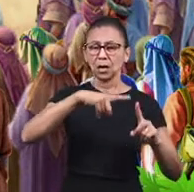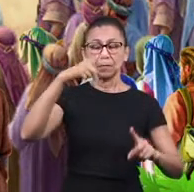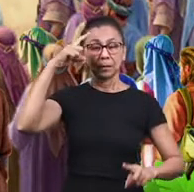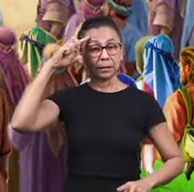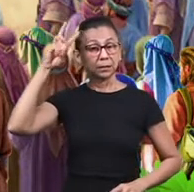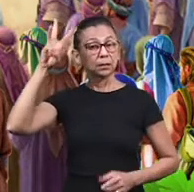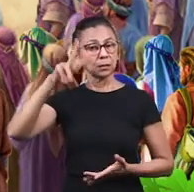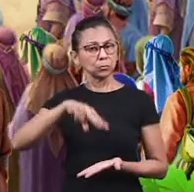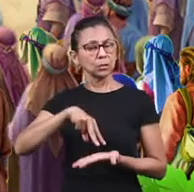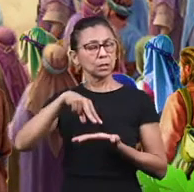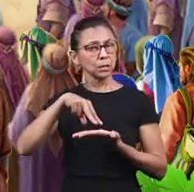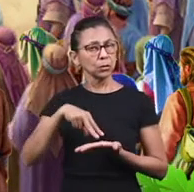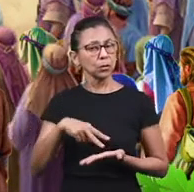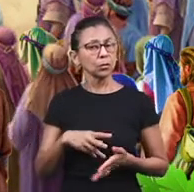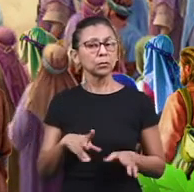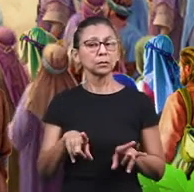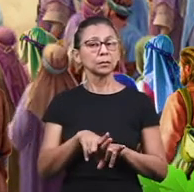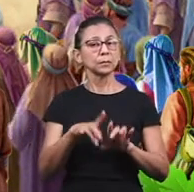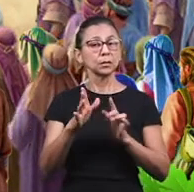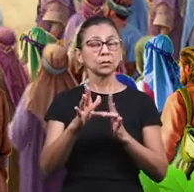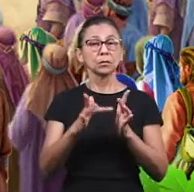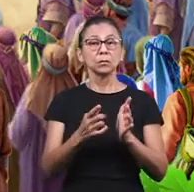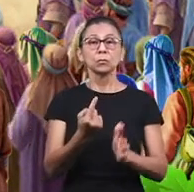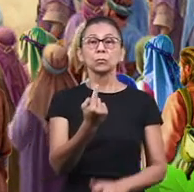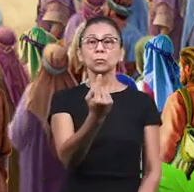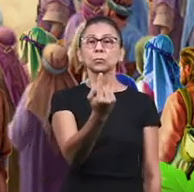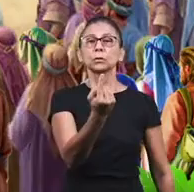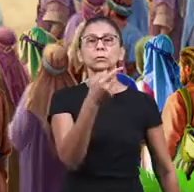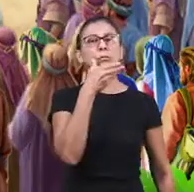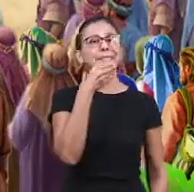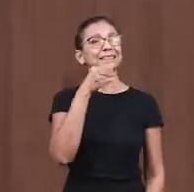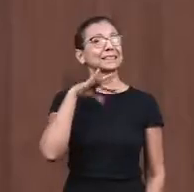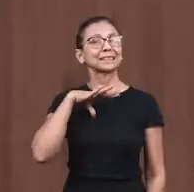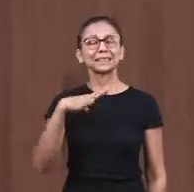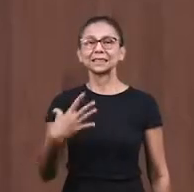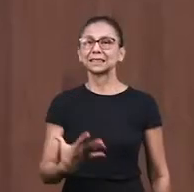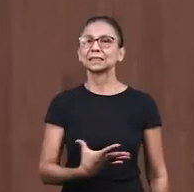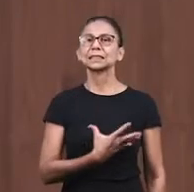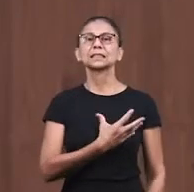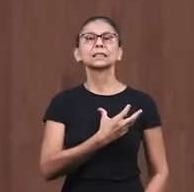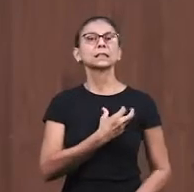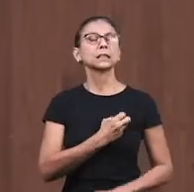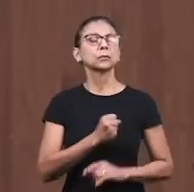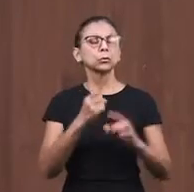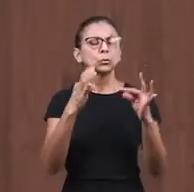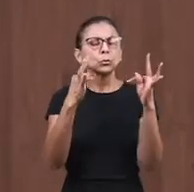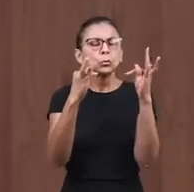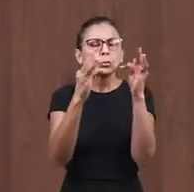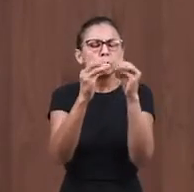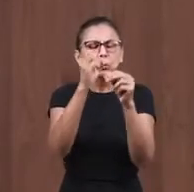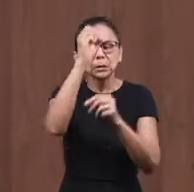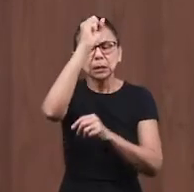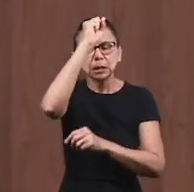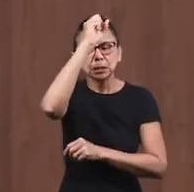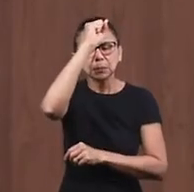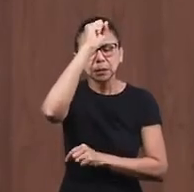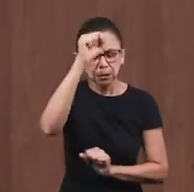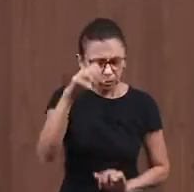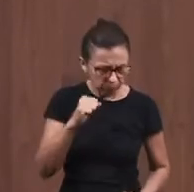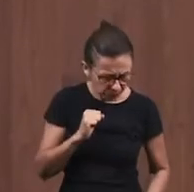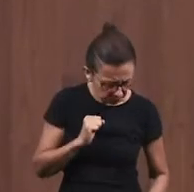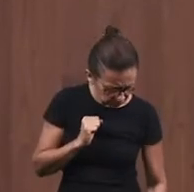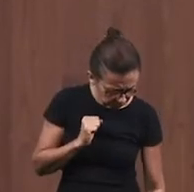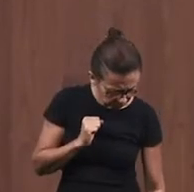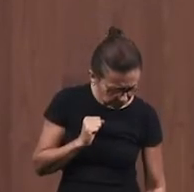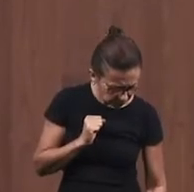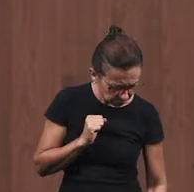is our only Savior. Timothy kept the true faith that he received from God in his heart since he